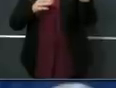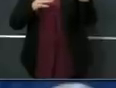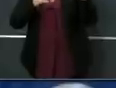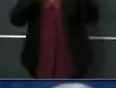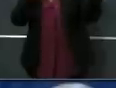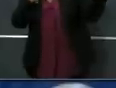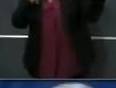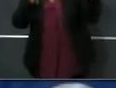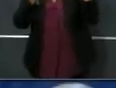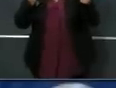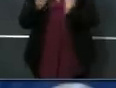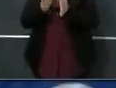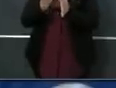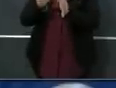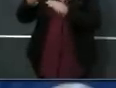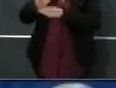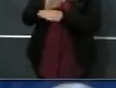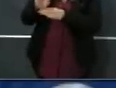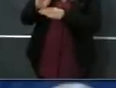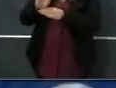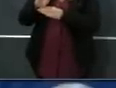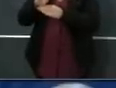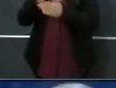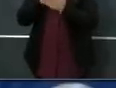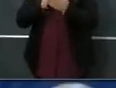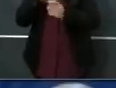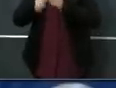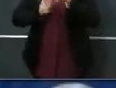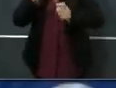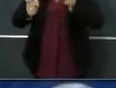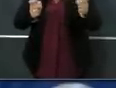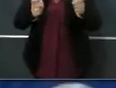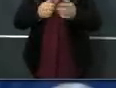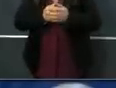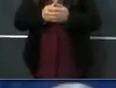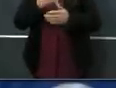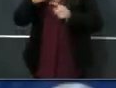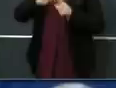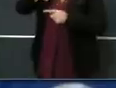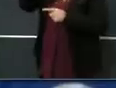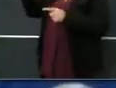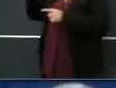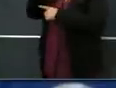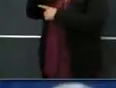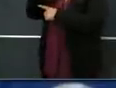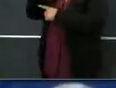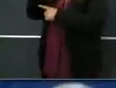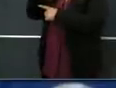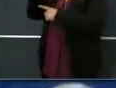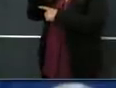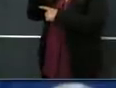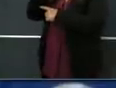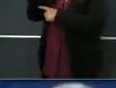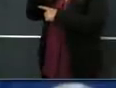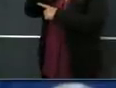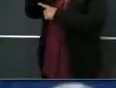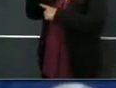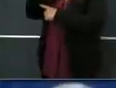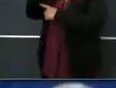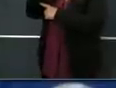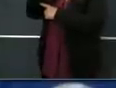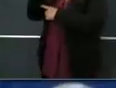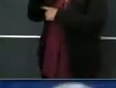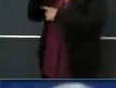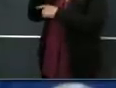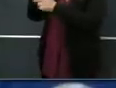individuals that have made small contributions, some large, and philanthropy and foundations, and a whole package that we wanted to